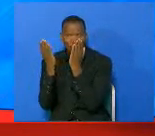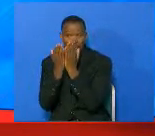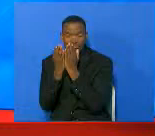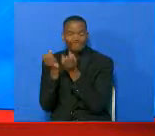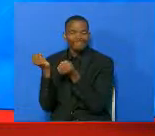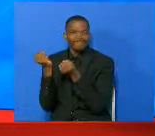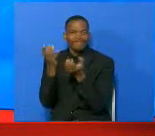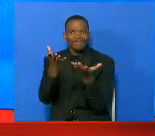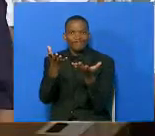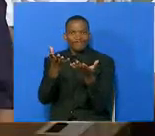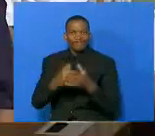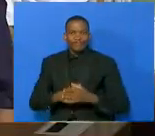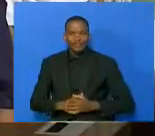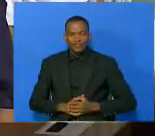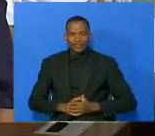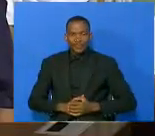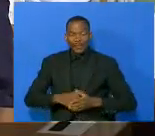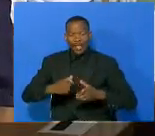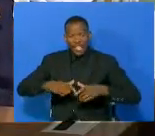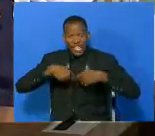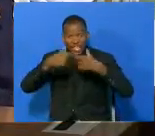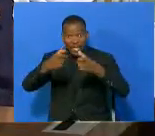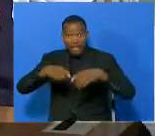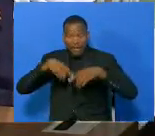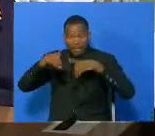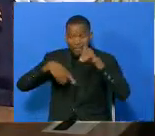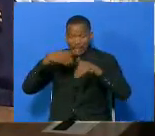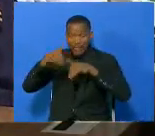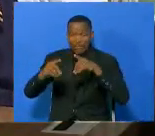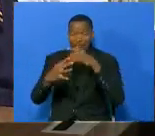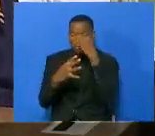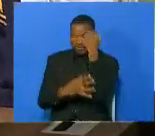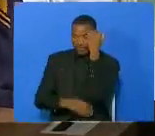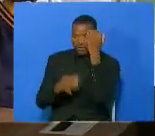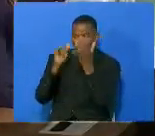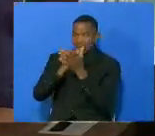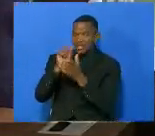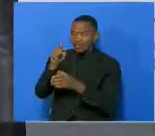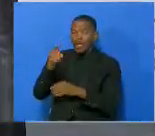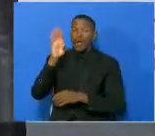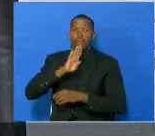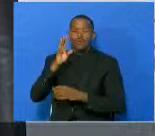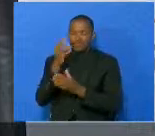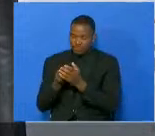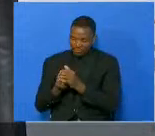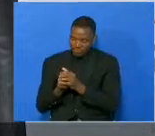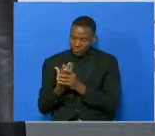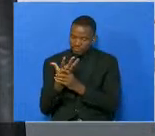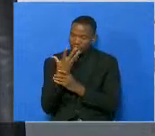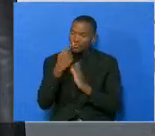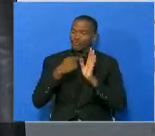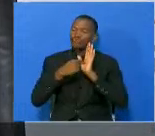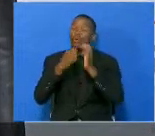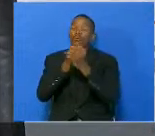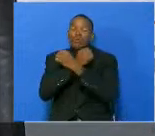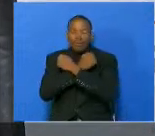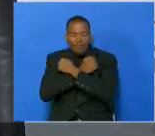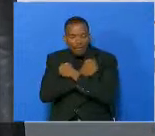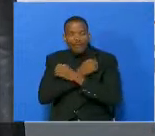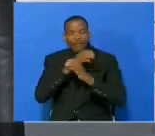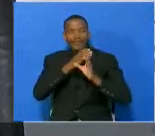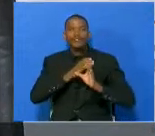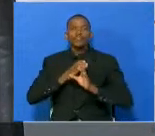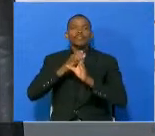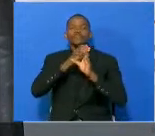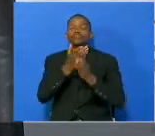wa bega. Go abela ba ba thokileng lesego mo botshelong ke mowa o jweletseng mo lefatsheng leno go supa lorato le go kgathala ka matshelo a